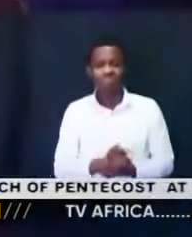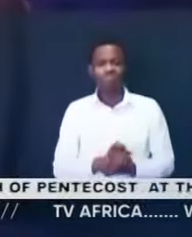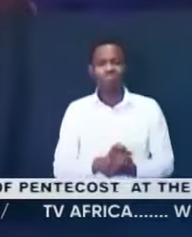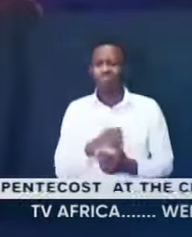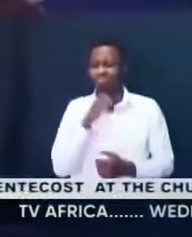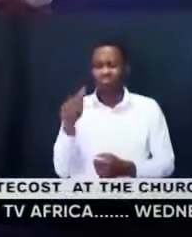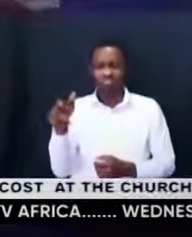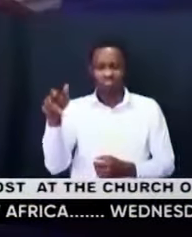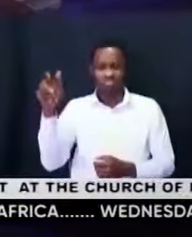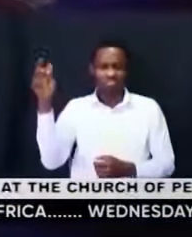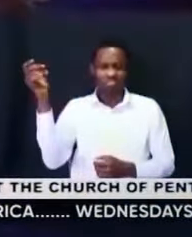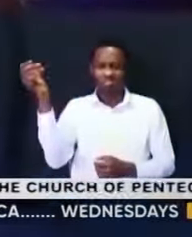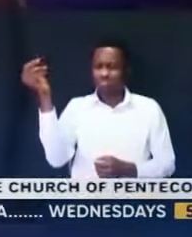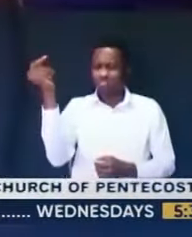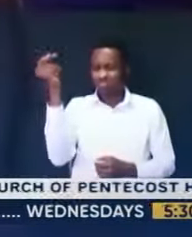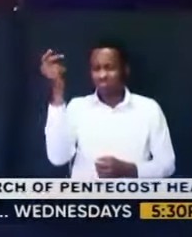okay Revelation